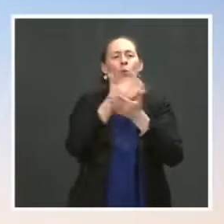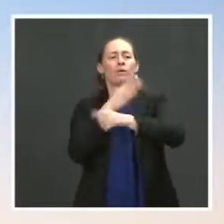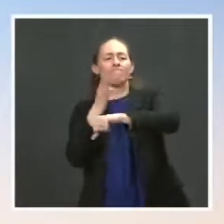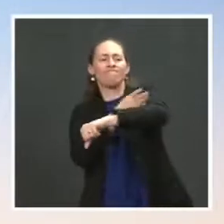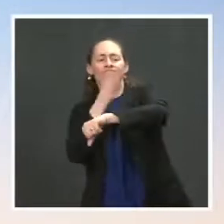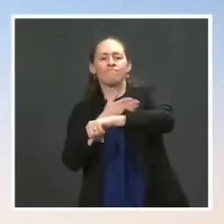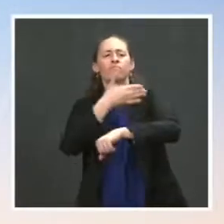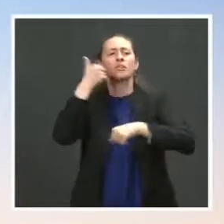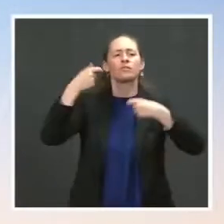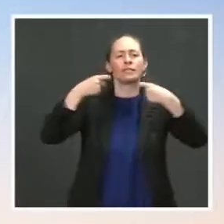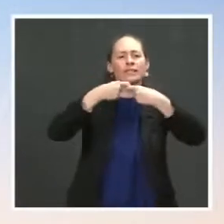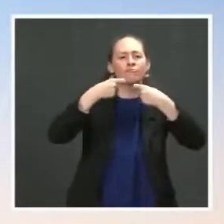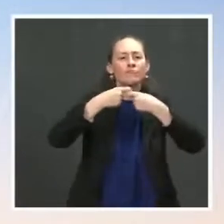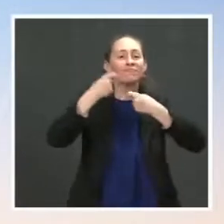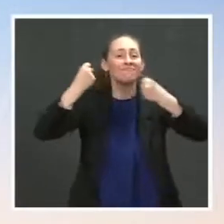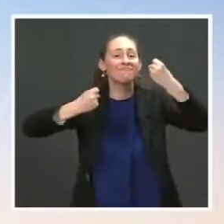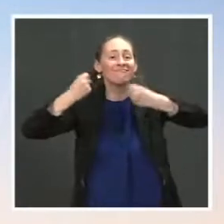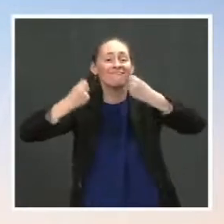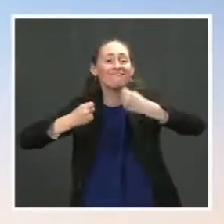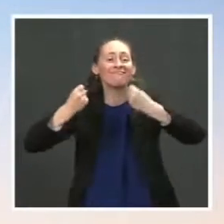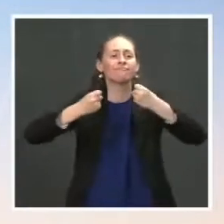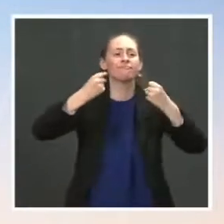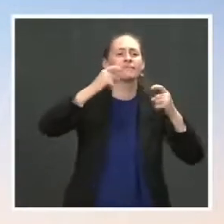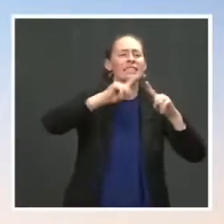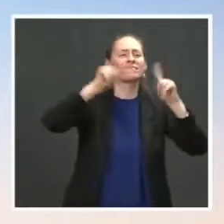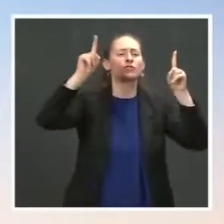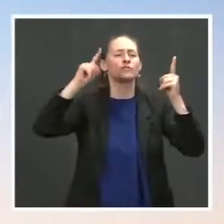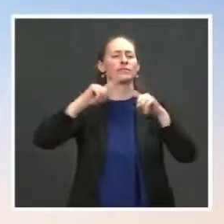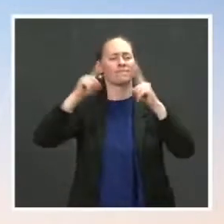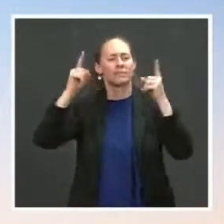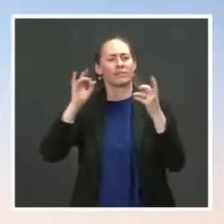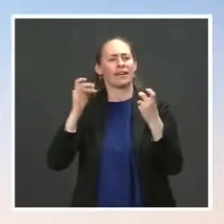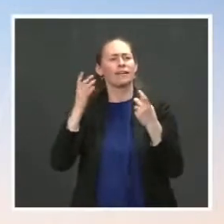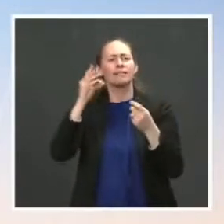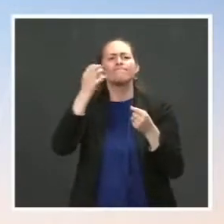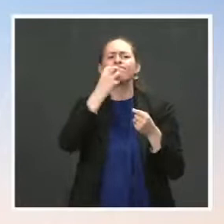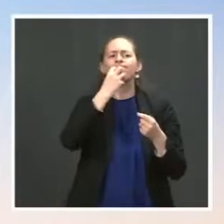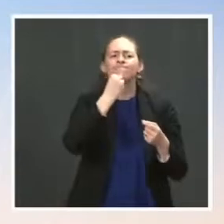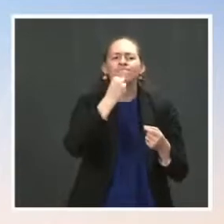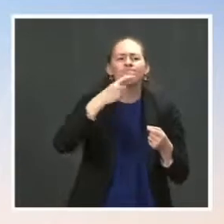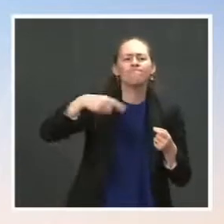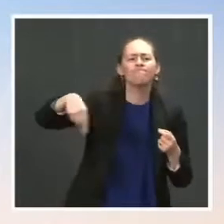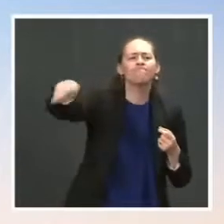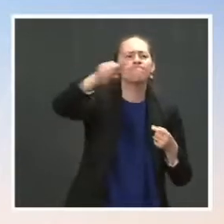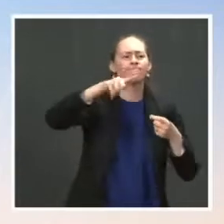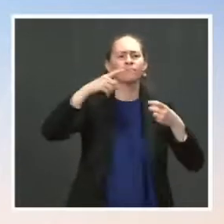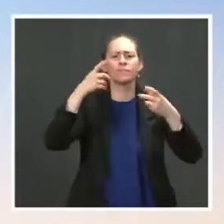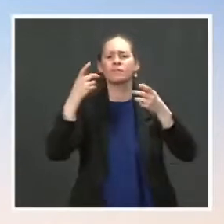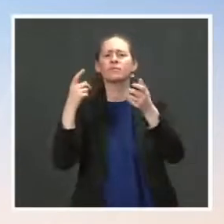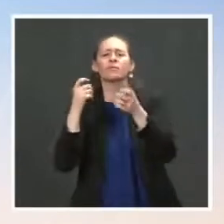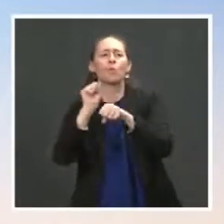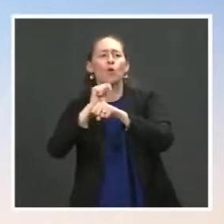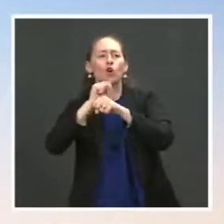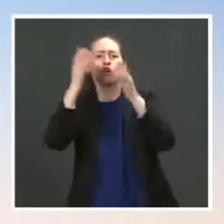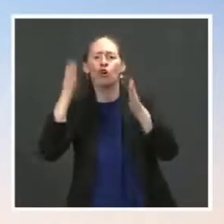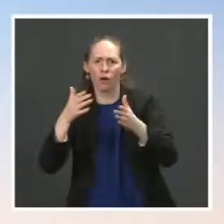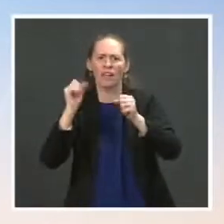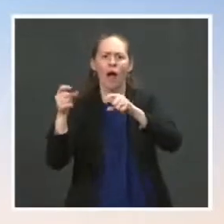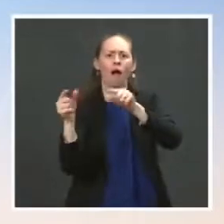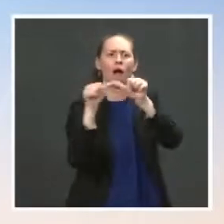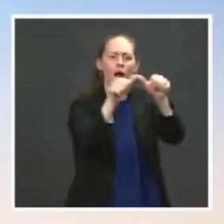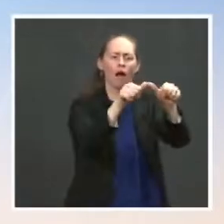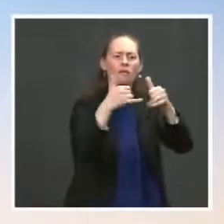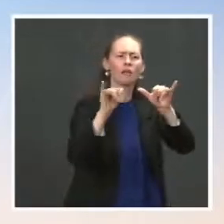manufacturing, mobilizing the next generation of conservation and resilience workers. This will not be the totality of what we do to address the climate